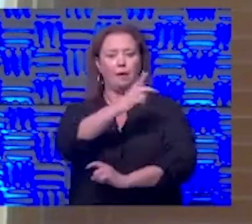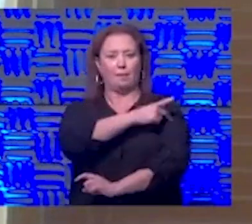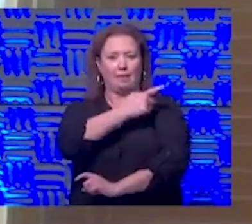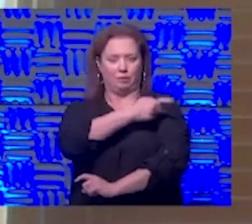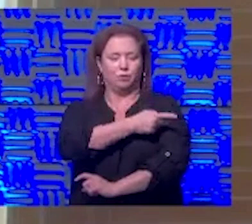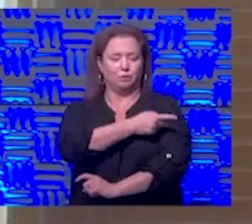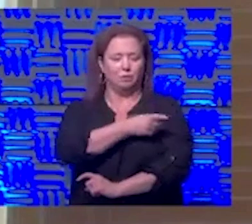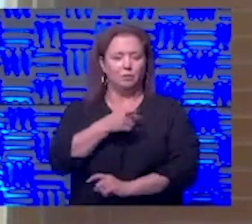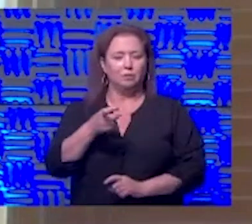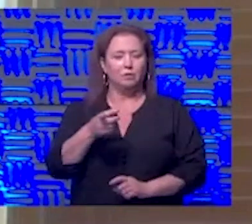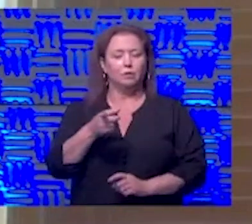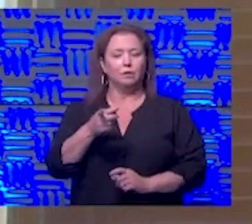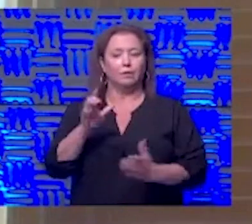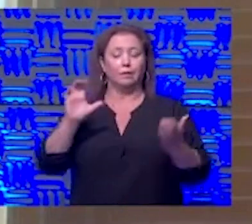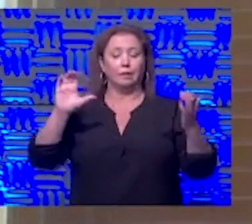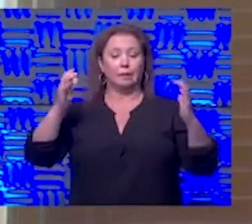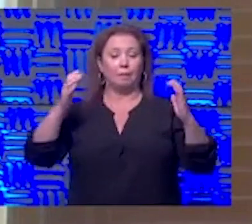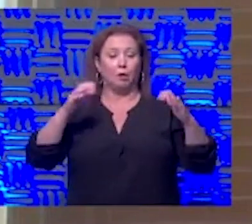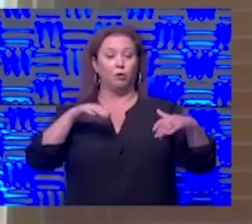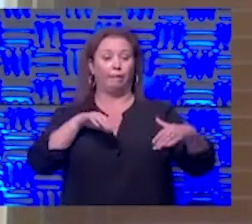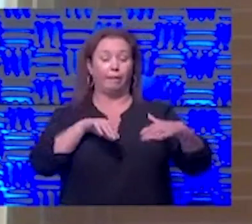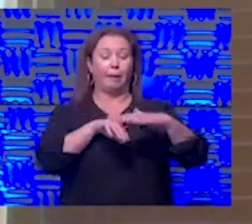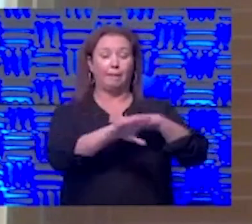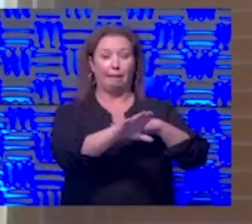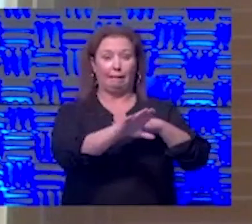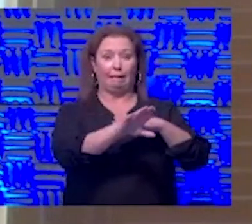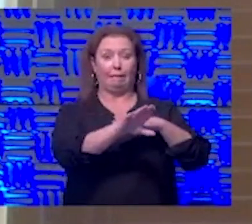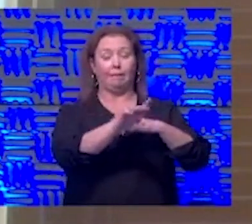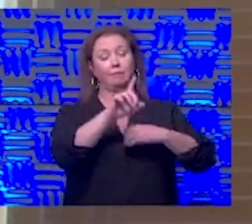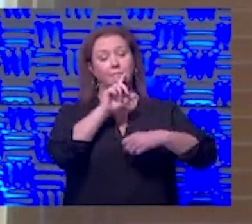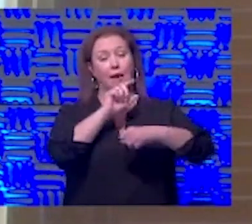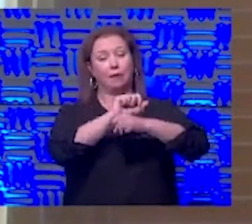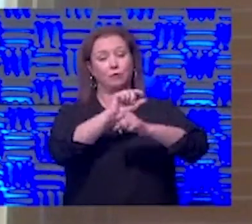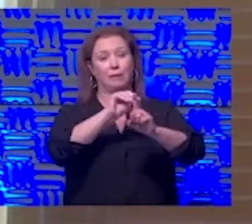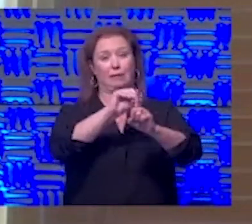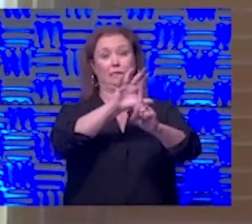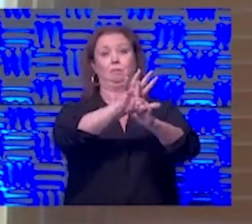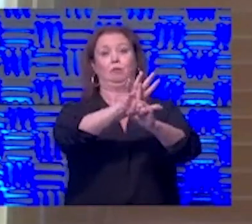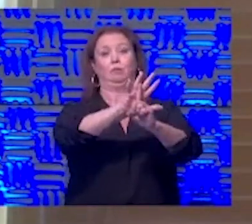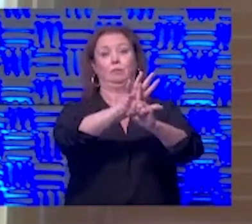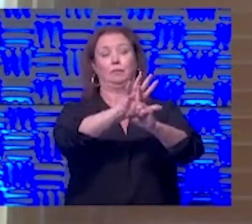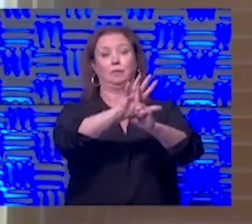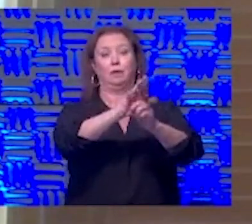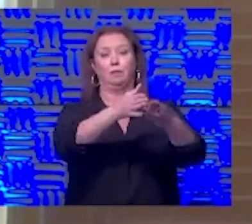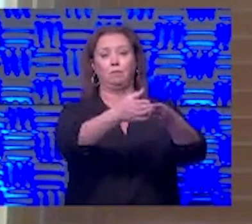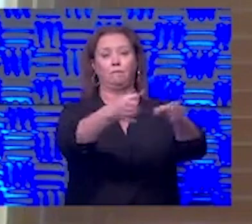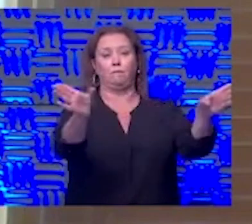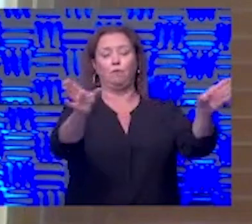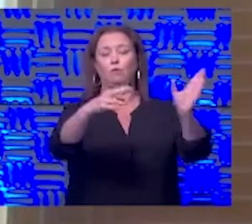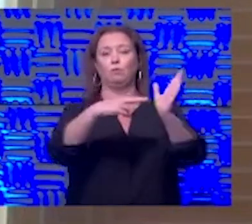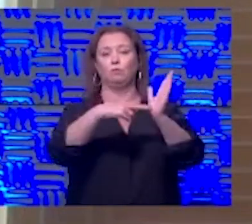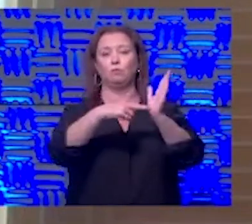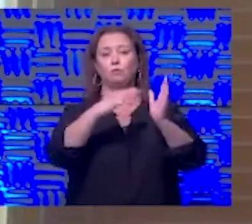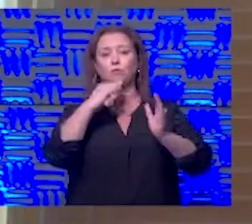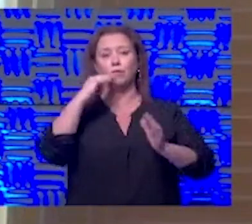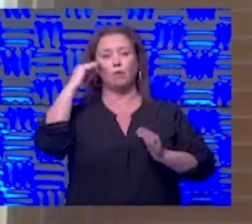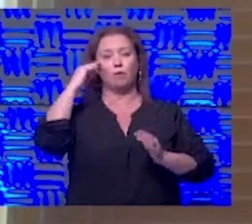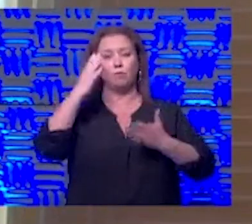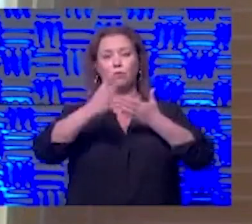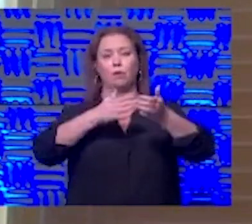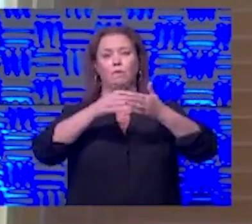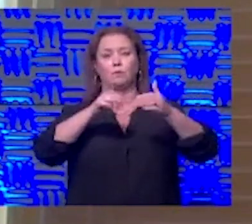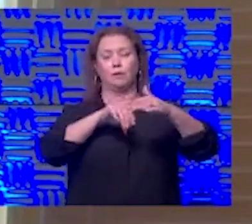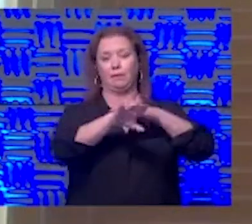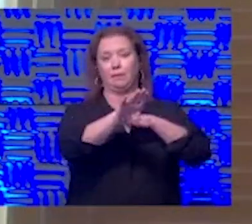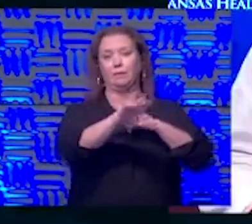resident, rather than coming into the facility, which then actually exposes the whole facility to whomever's coming into